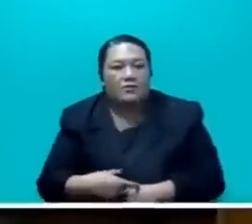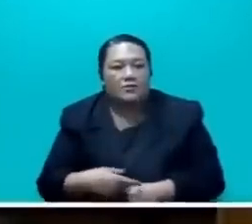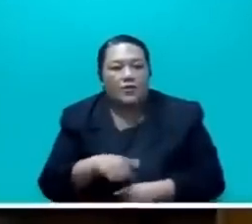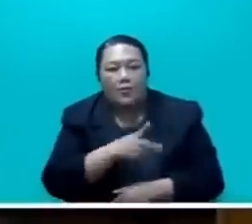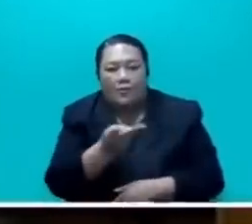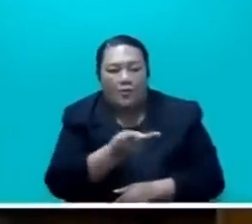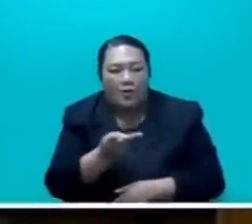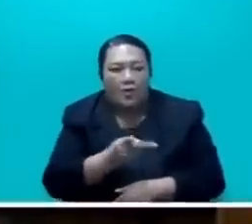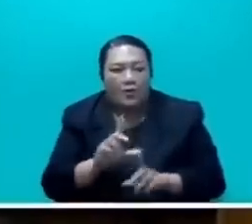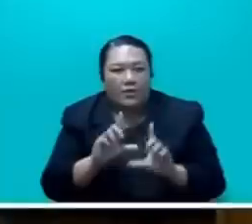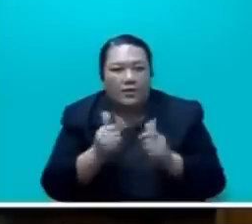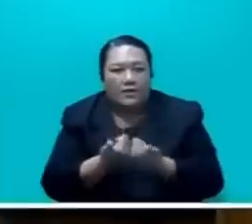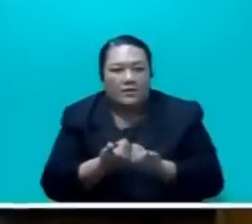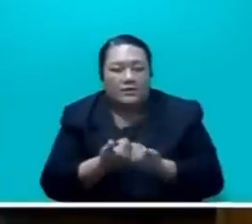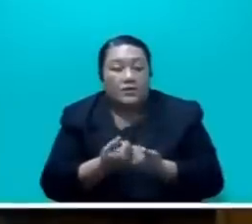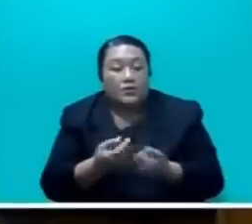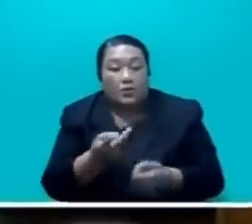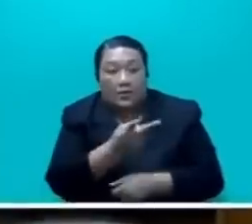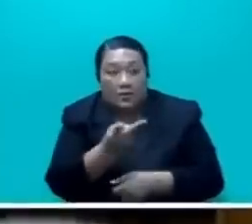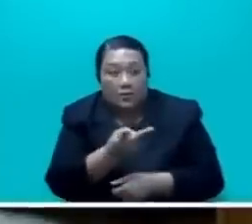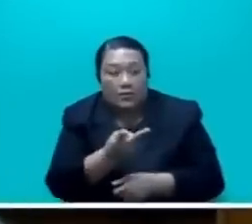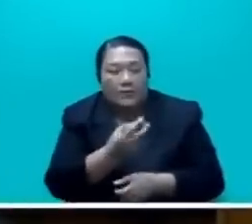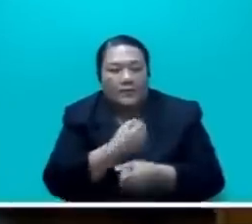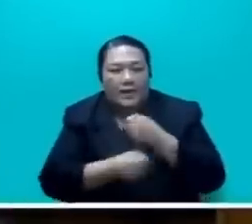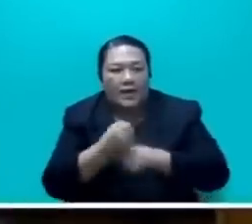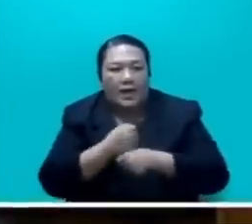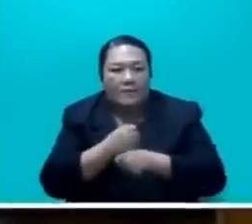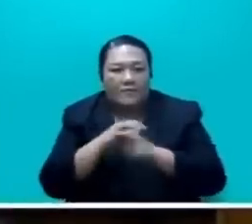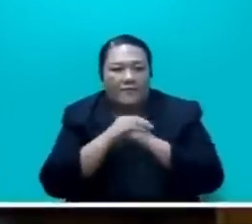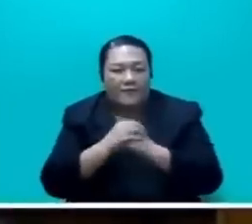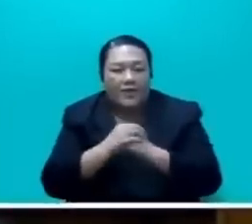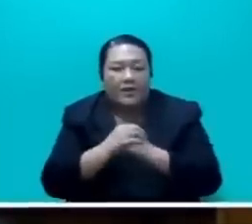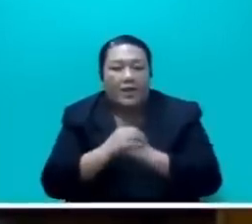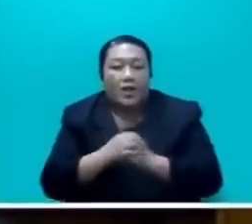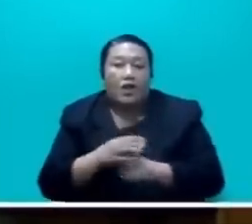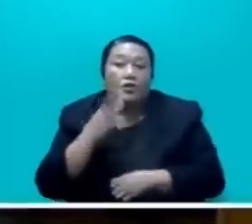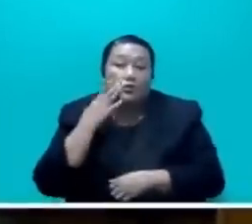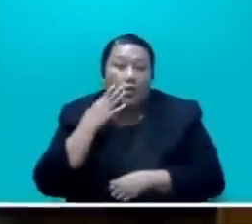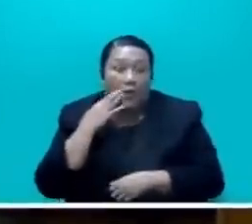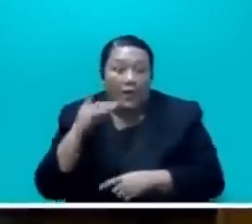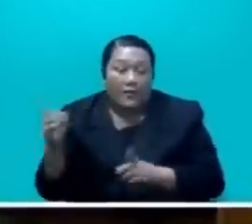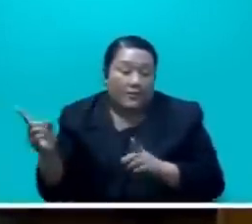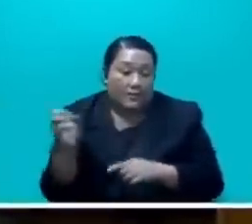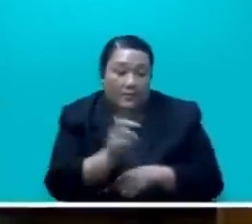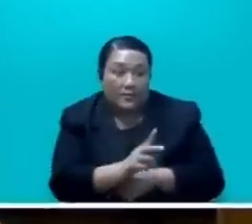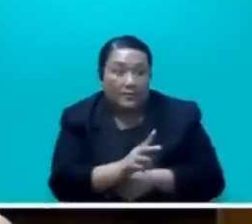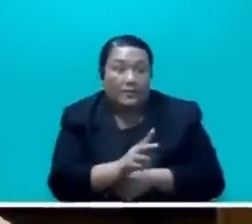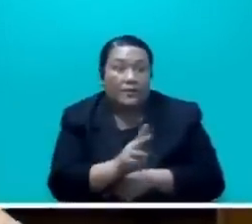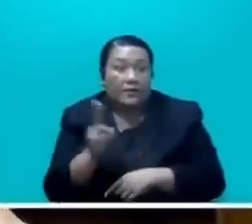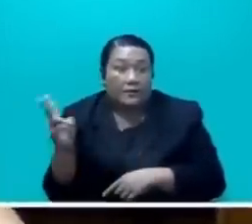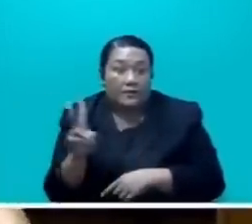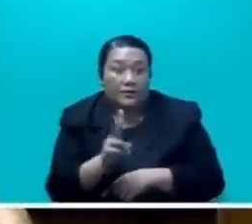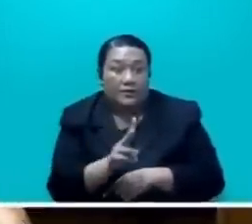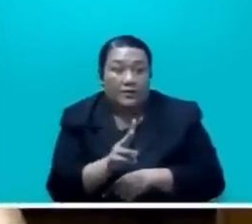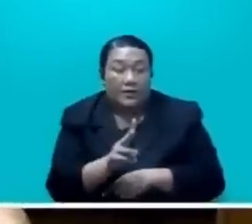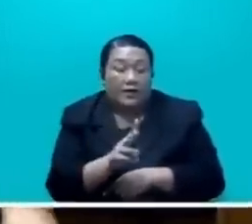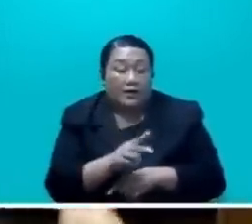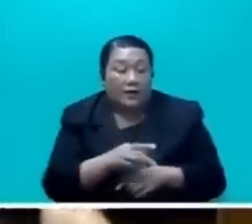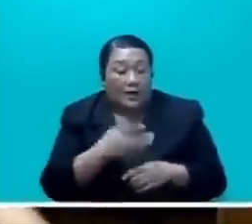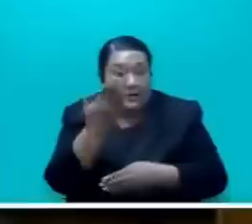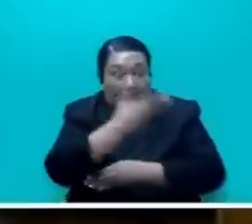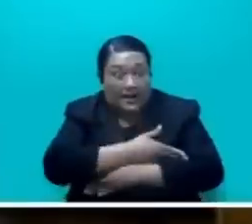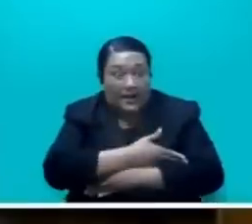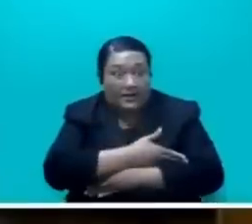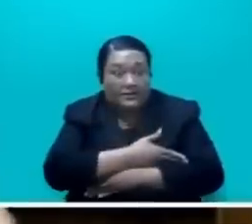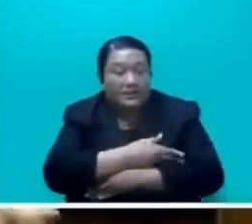So they became very good friends. They came, and that night at the final dinner, they gave